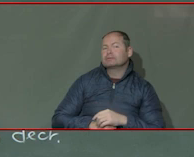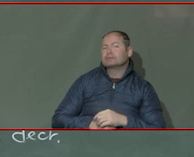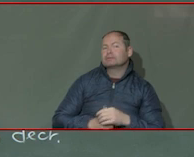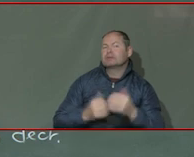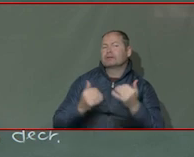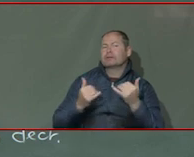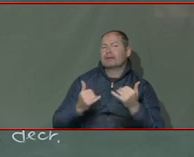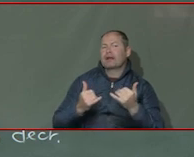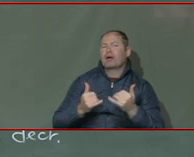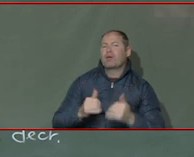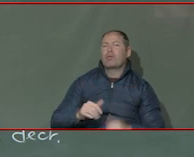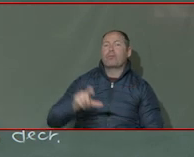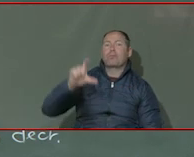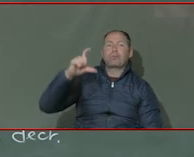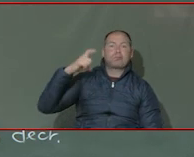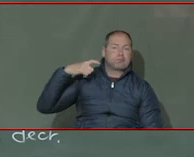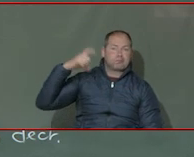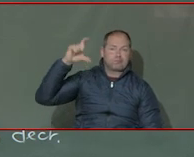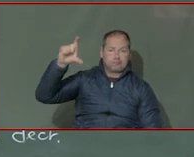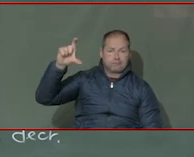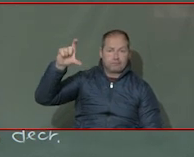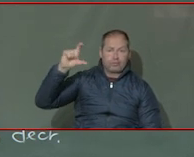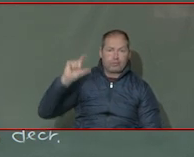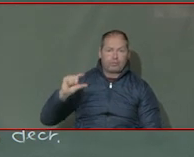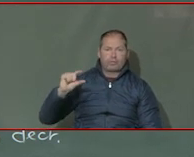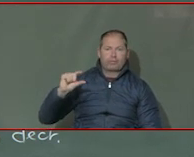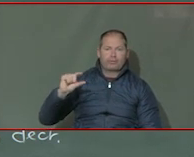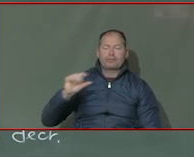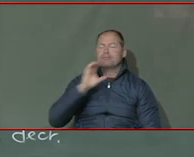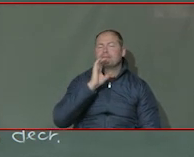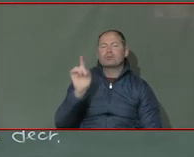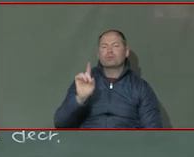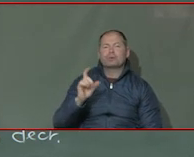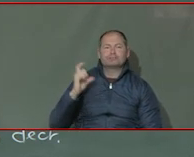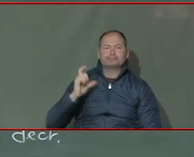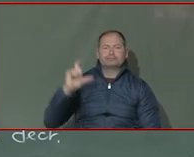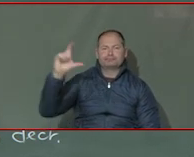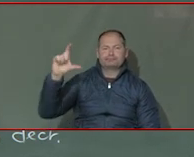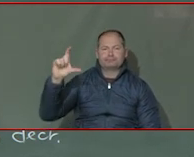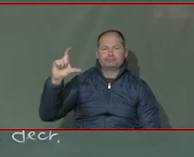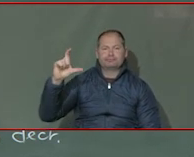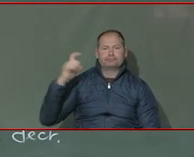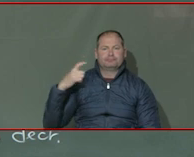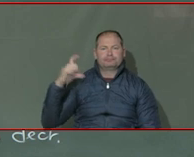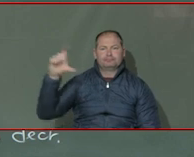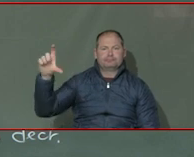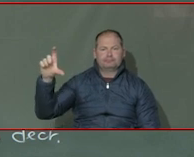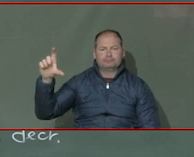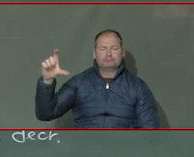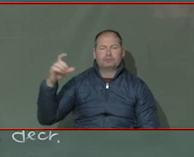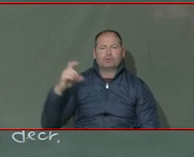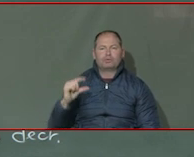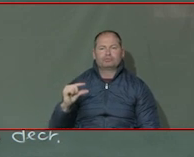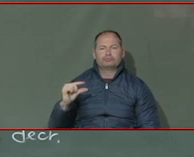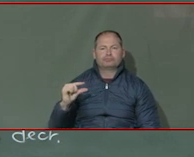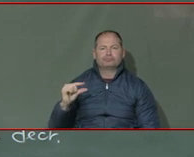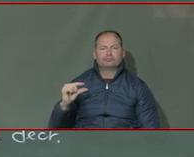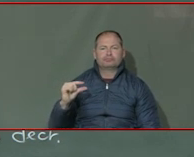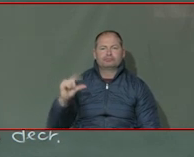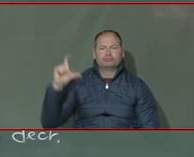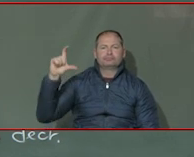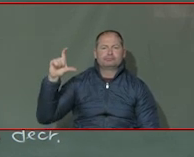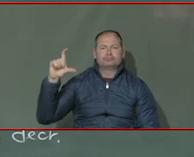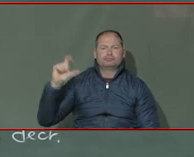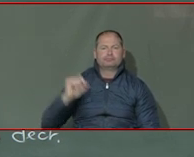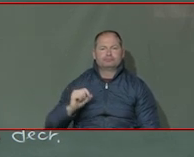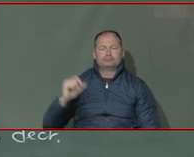capital letter and small letter? Can somebody please raise the hand? Because that is now dominance. Complete dominance. When there's